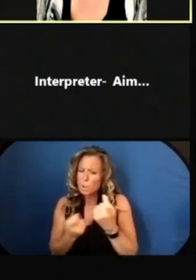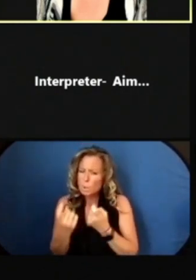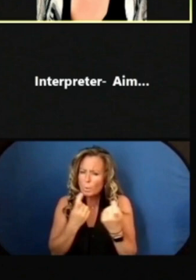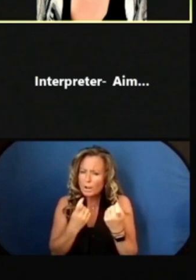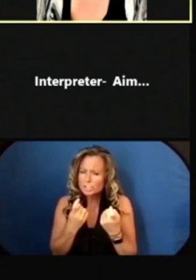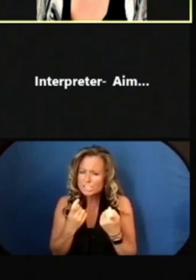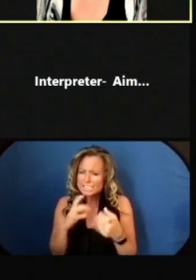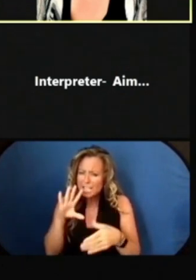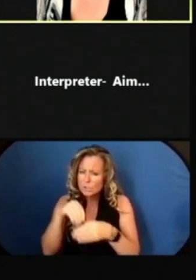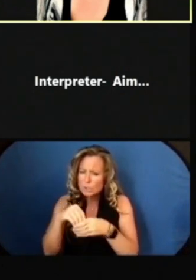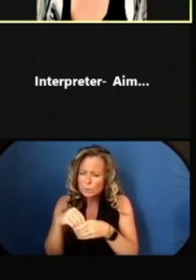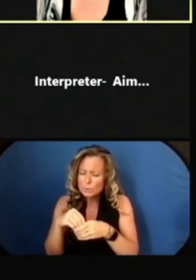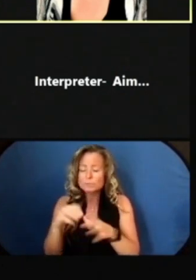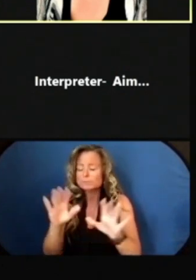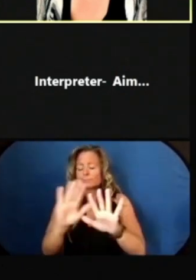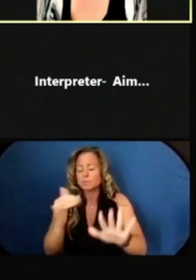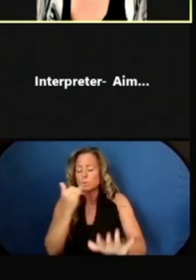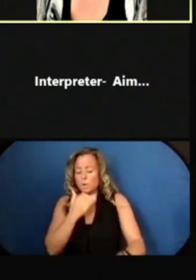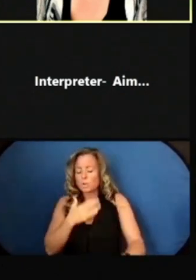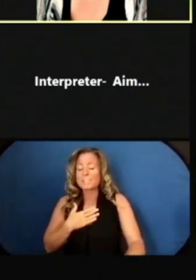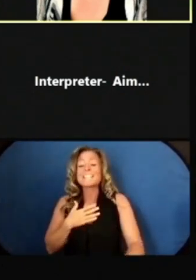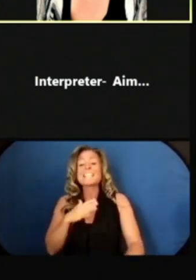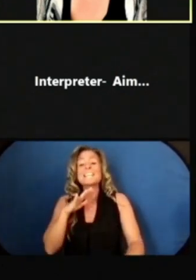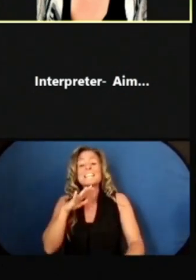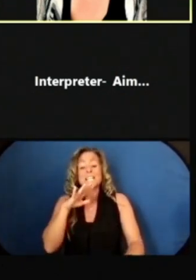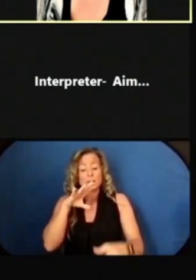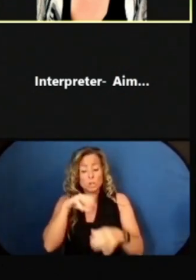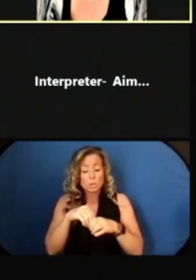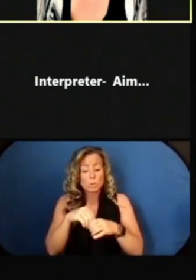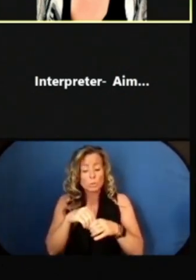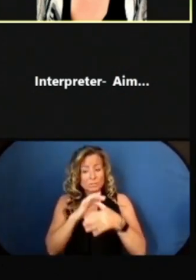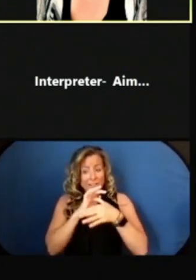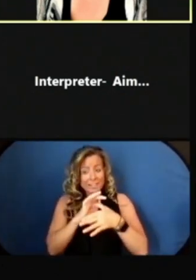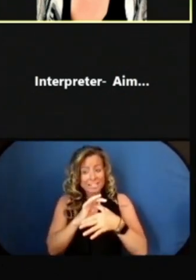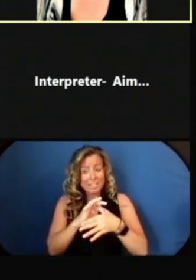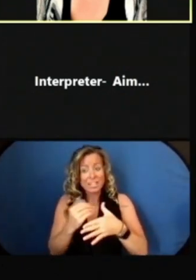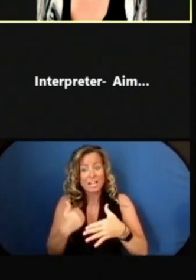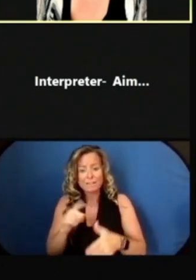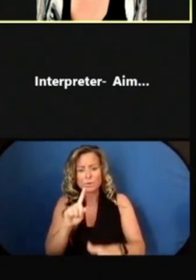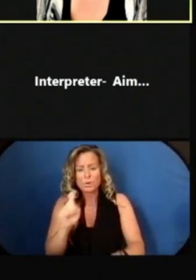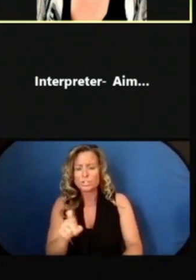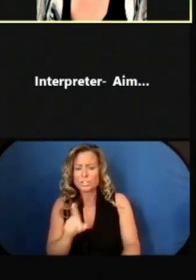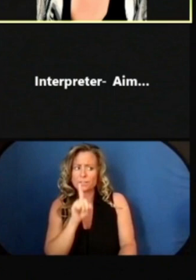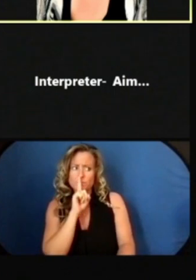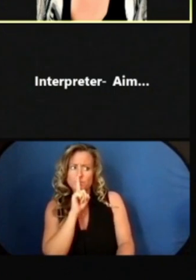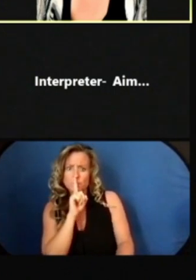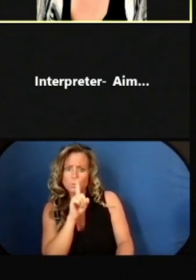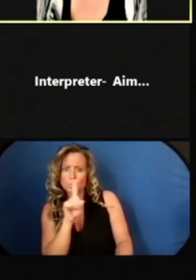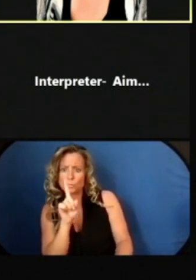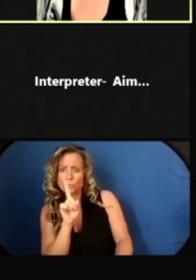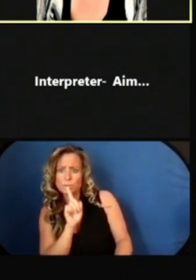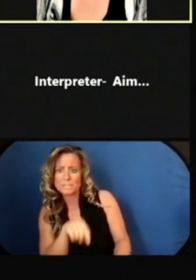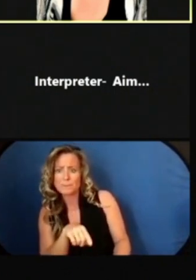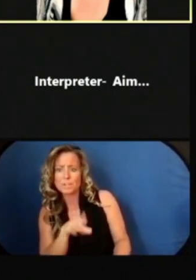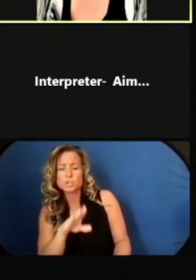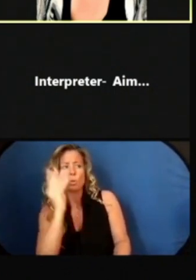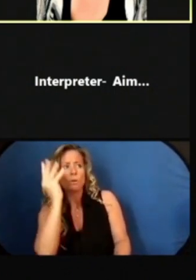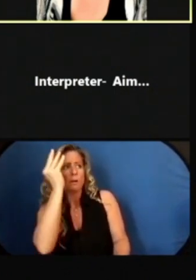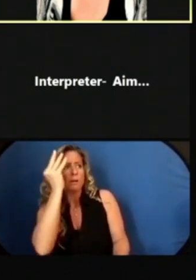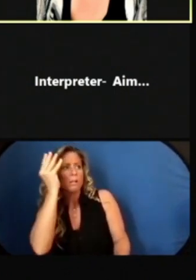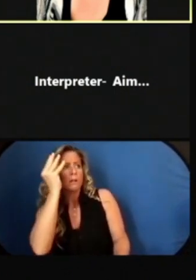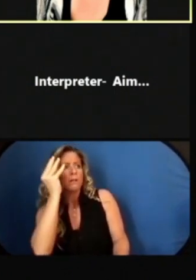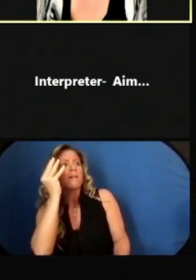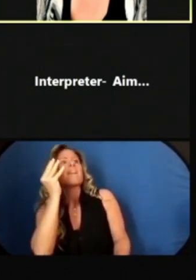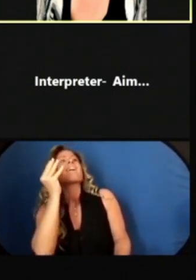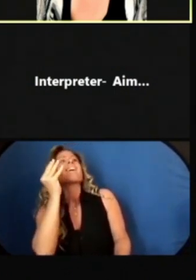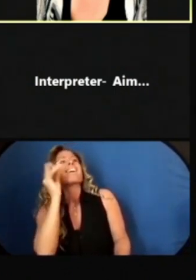even if that ask questions. And even if you don't hear the response, your learner will think about those questions